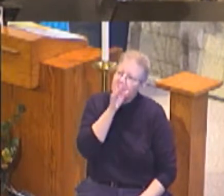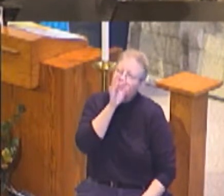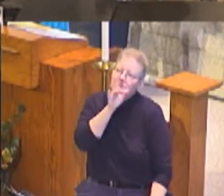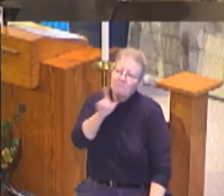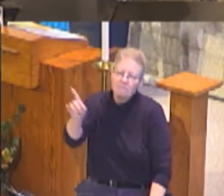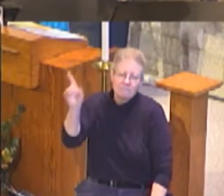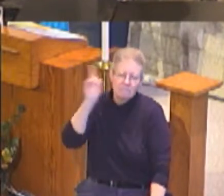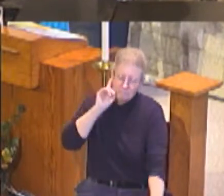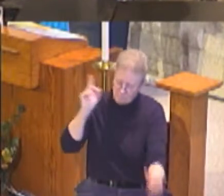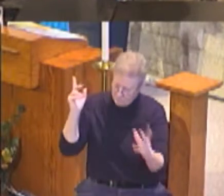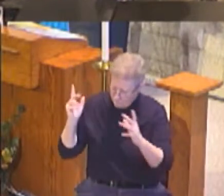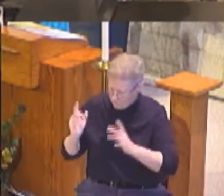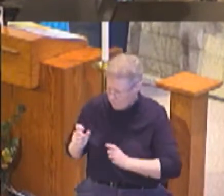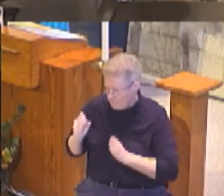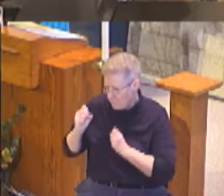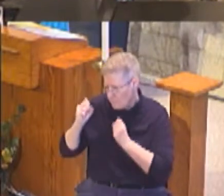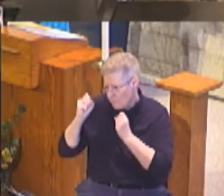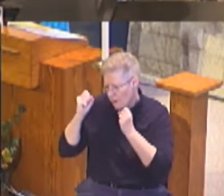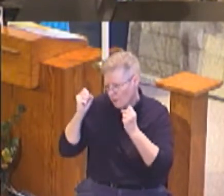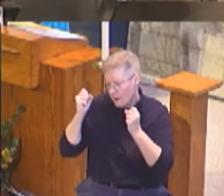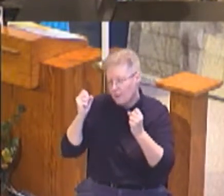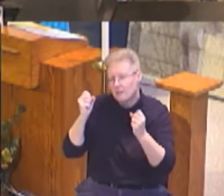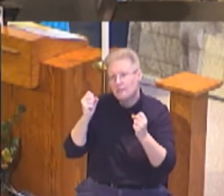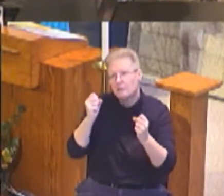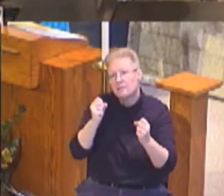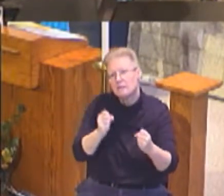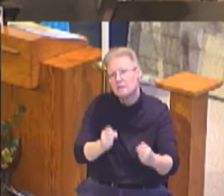speak with bravest